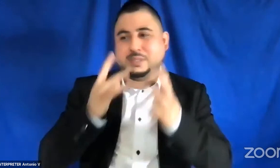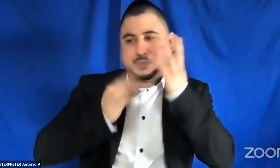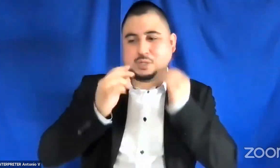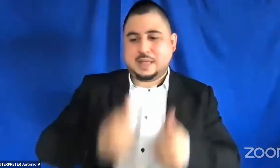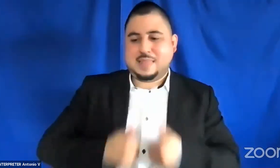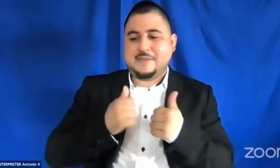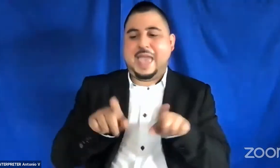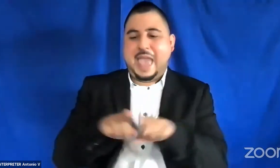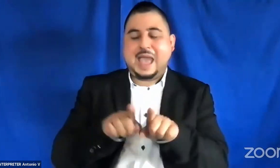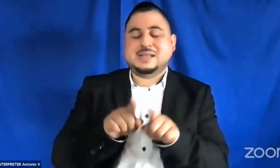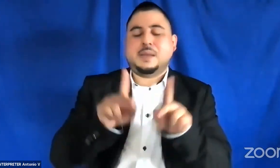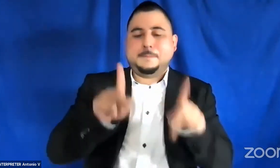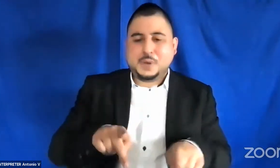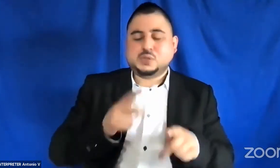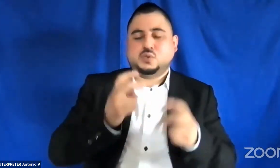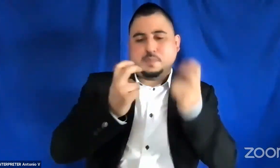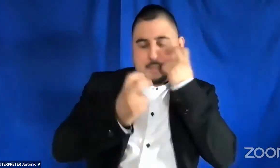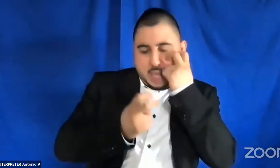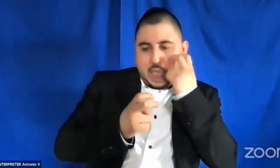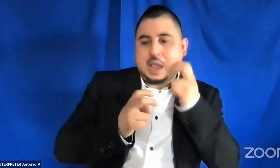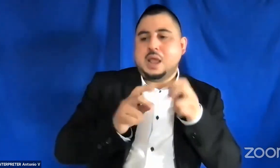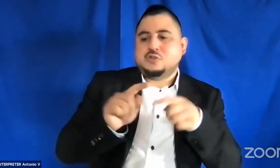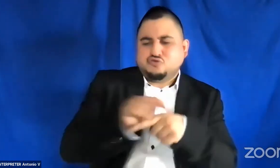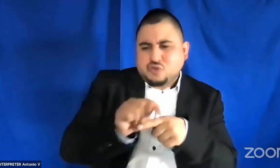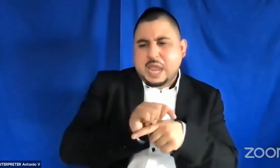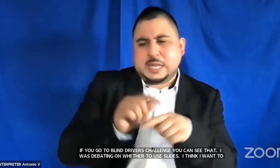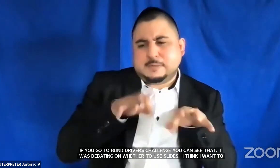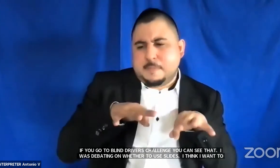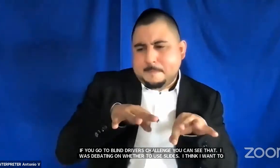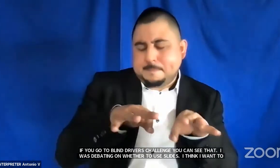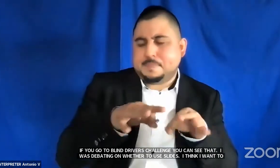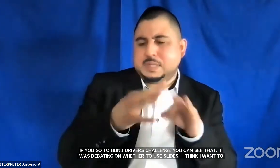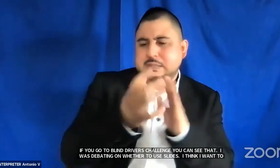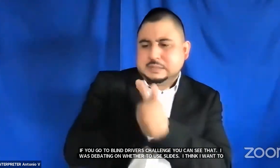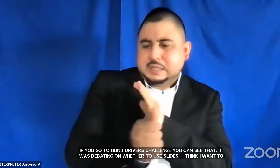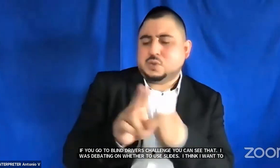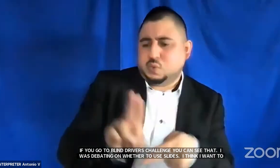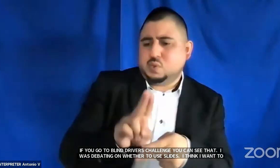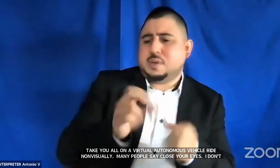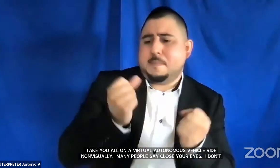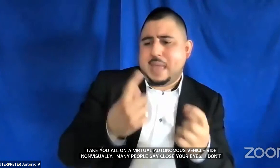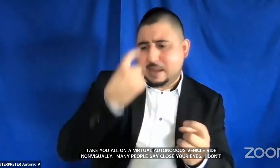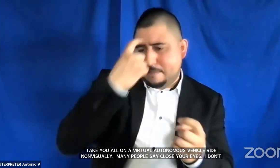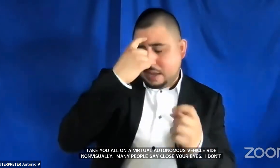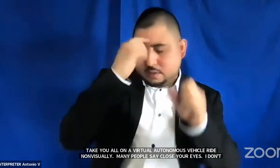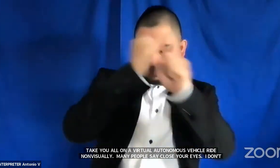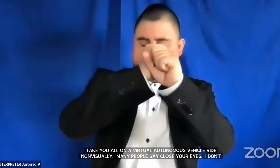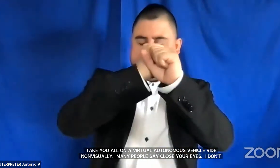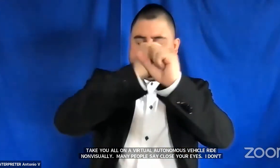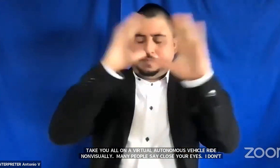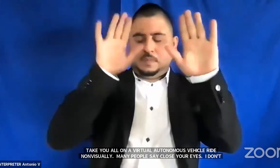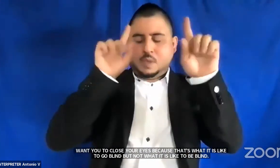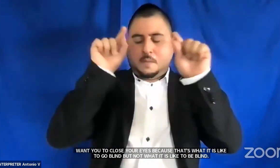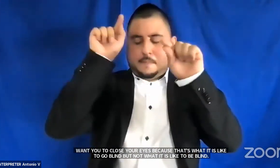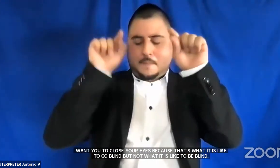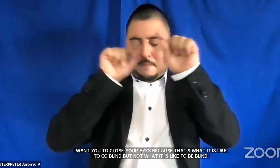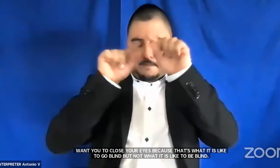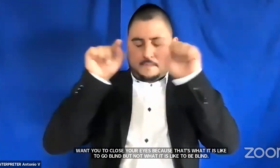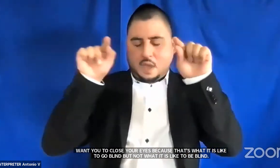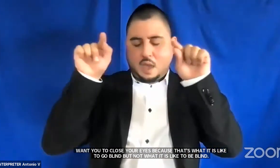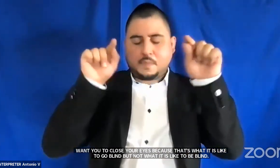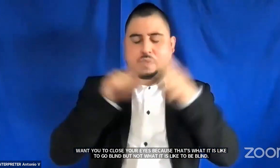people who get the proper training and acquire the skill sets really still use a lot of mental mapping so that they really do kind